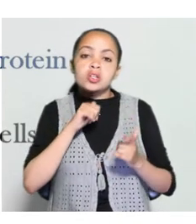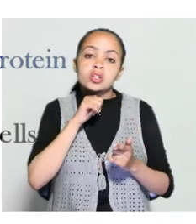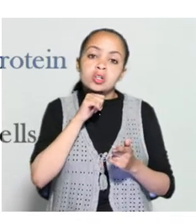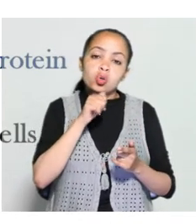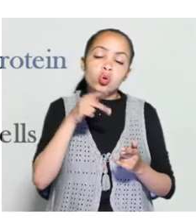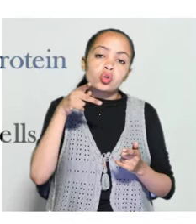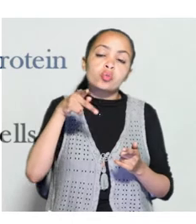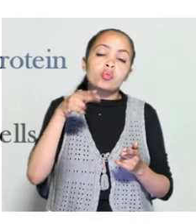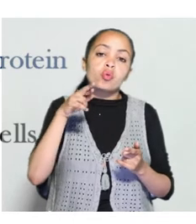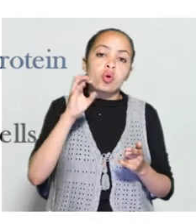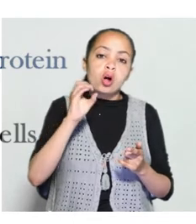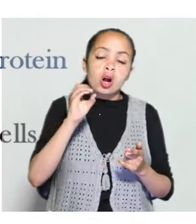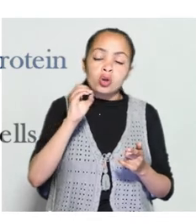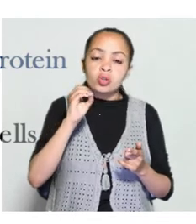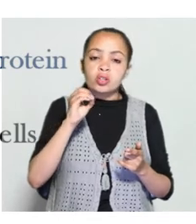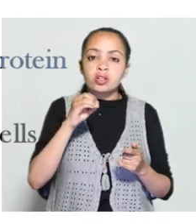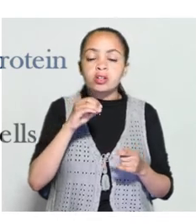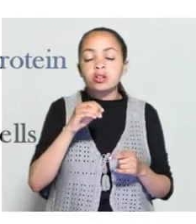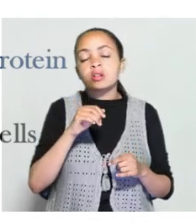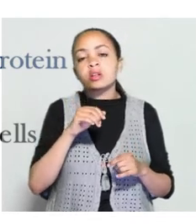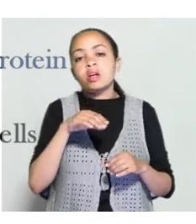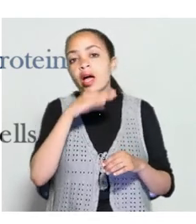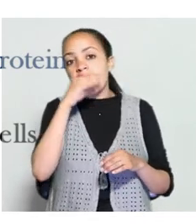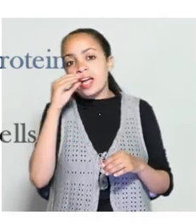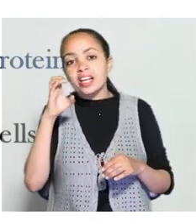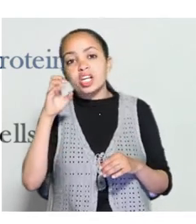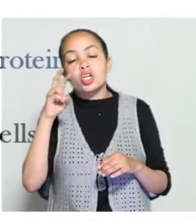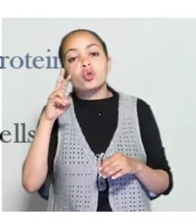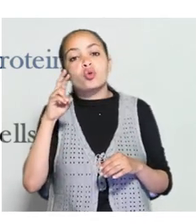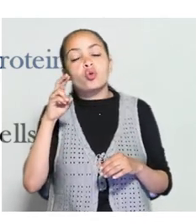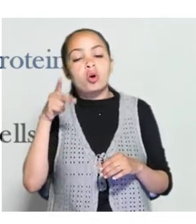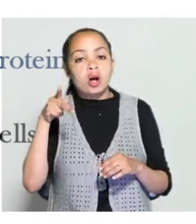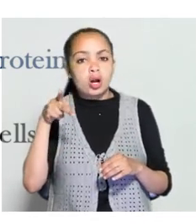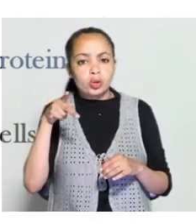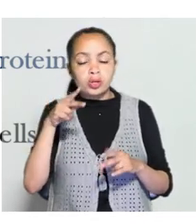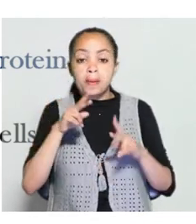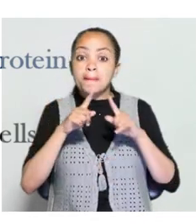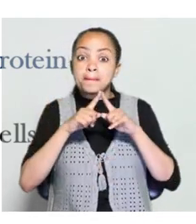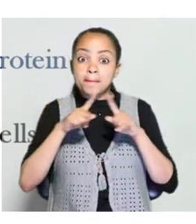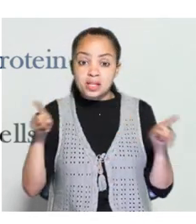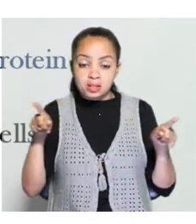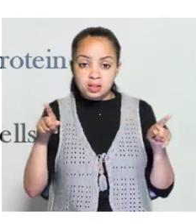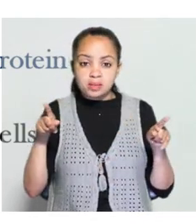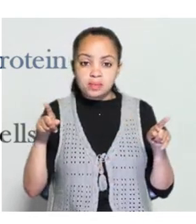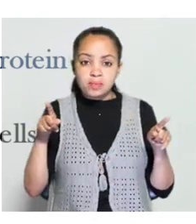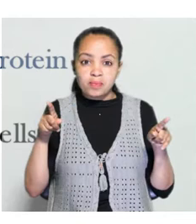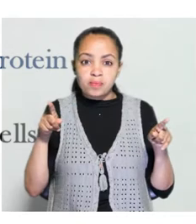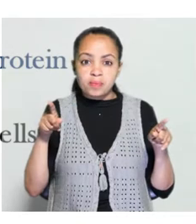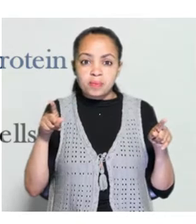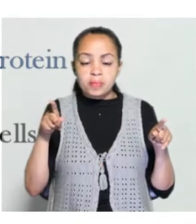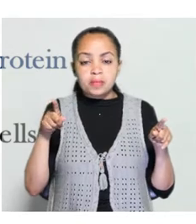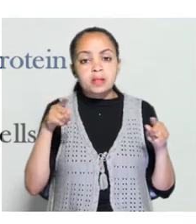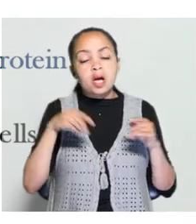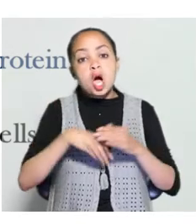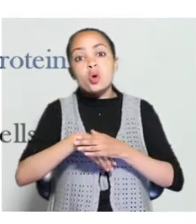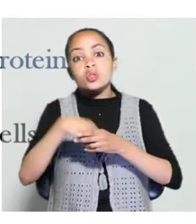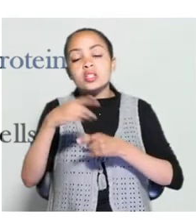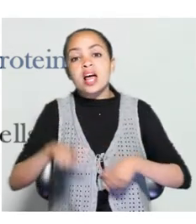prokaryotic and eukaryotic. But outside living